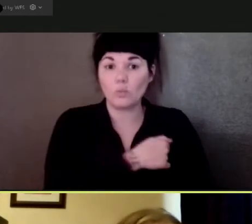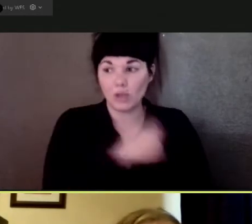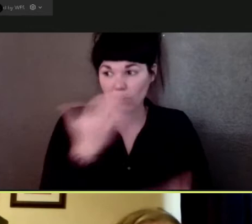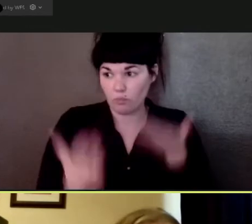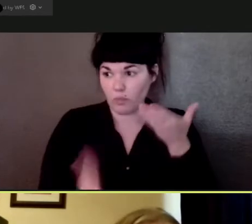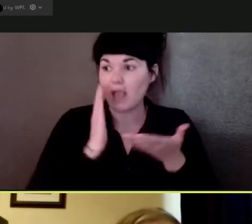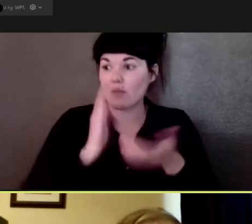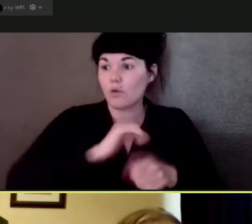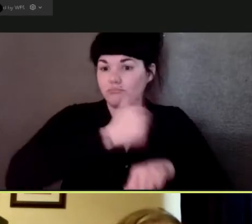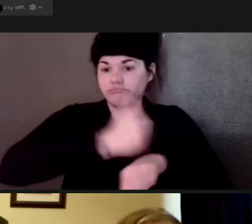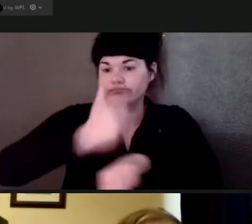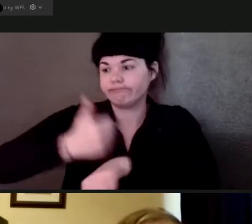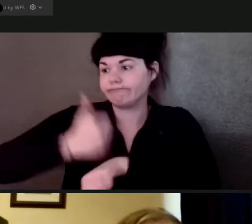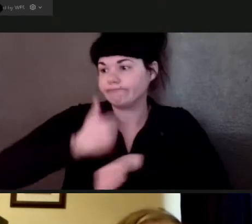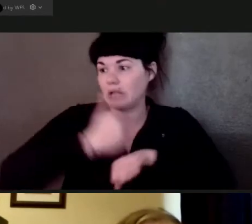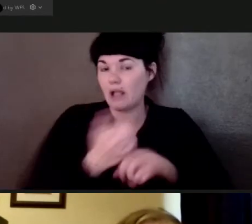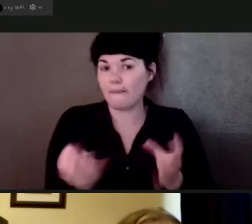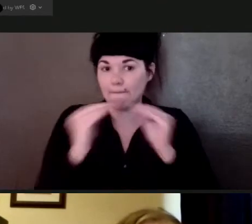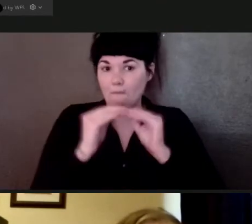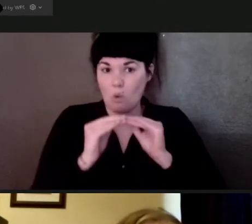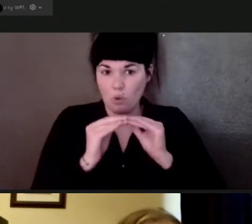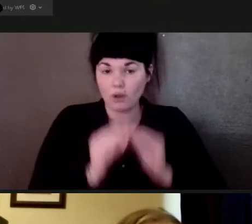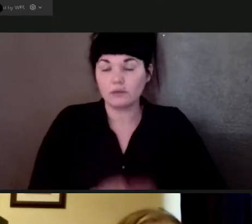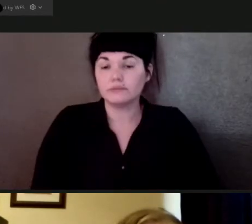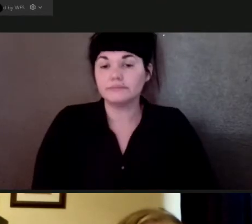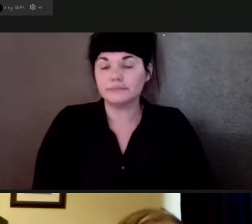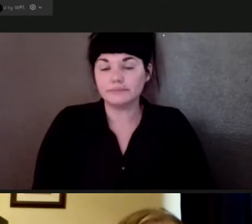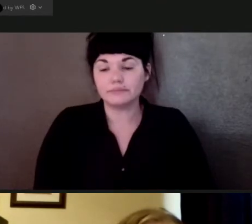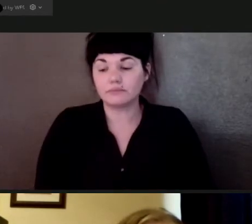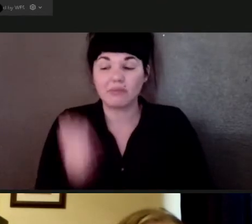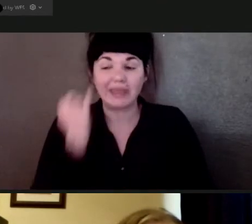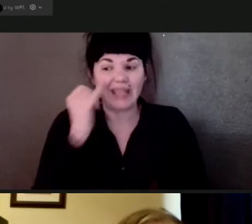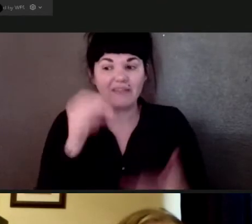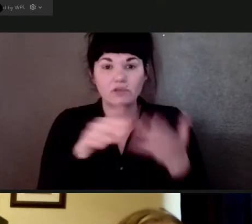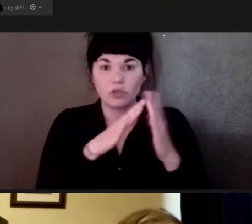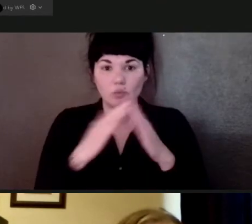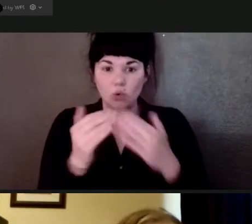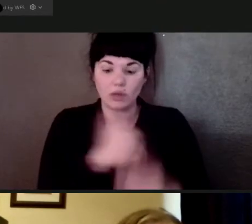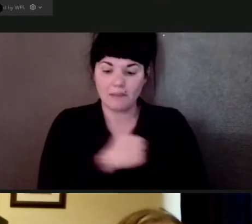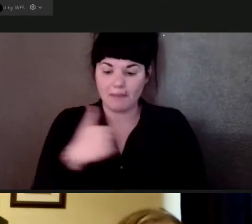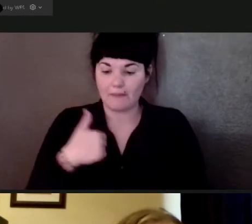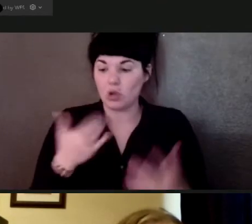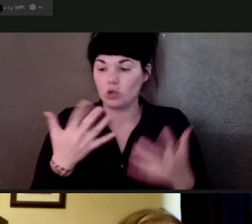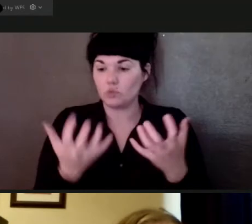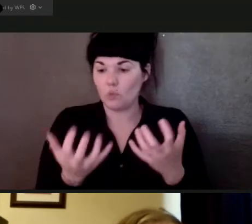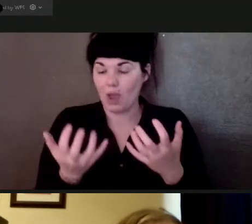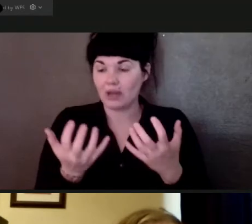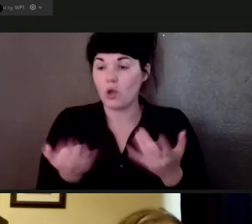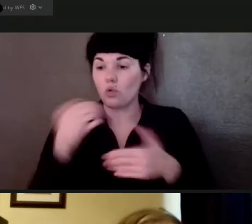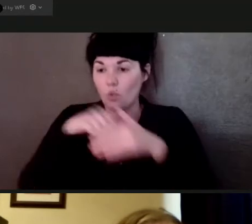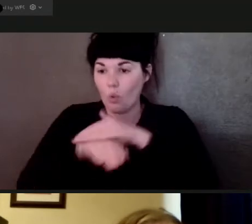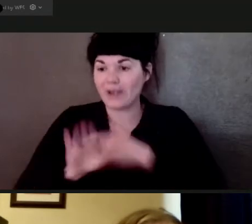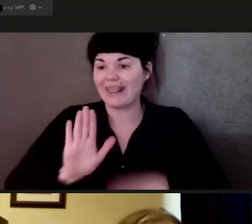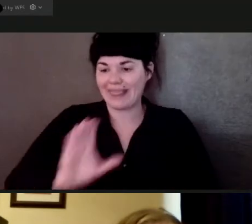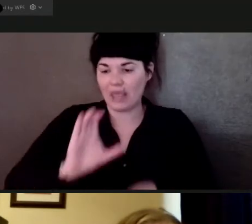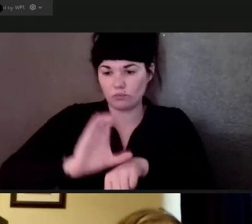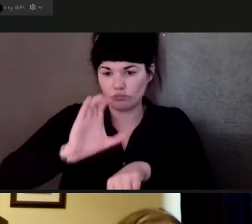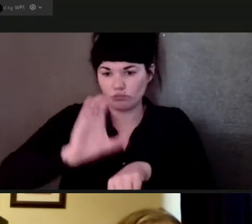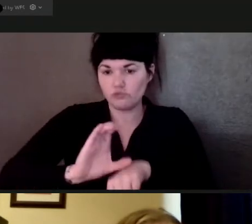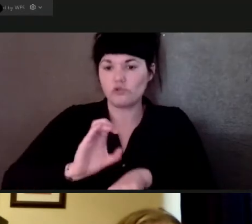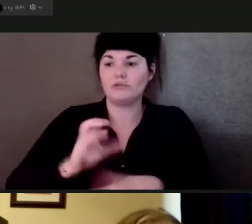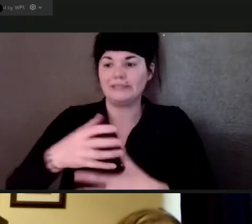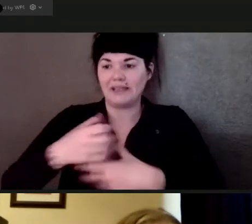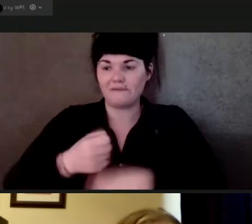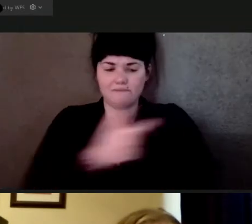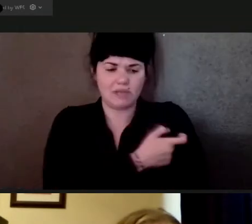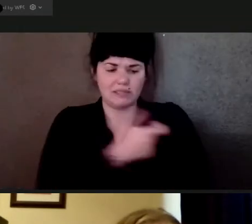as I mentioned too, our community members, if they want to get vaccinated in their congregation or their wherever they feel most comfortable, they can always